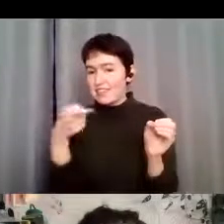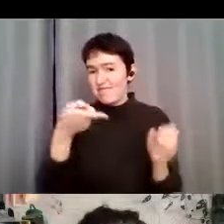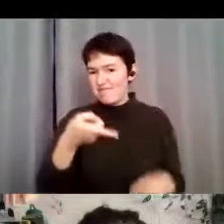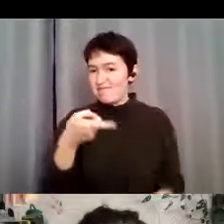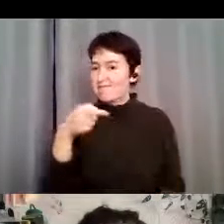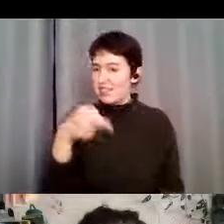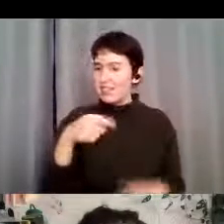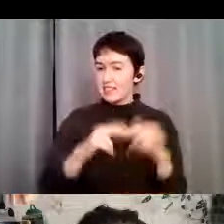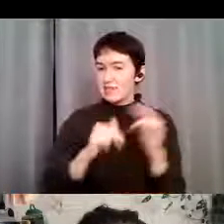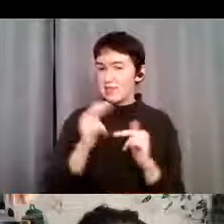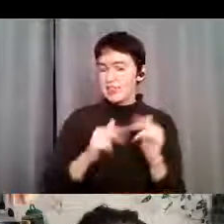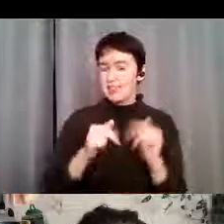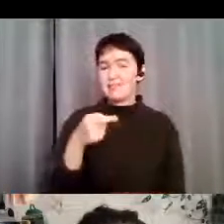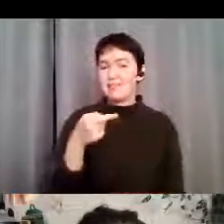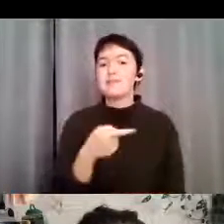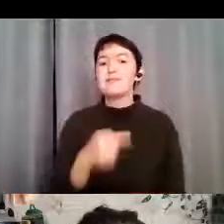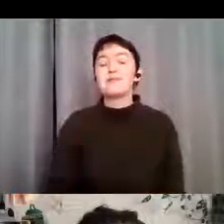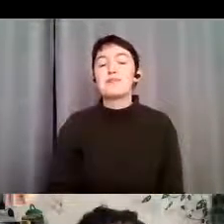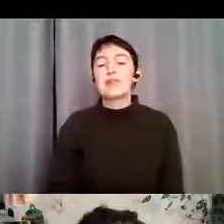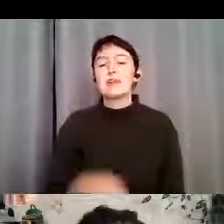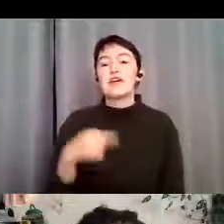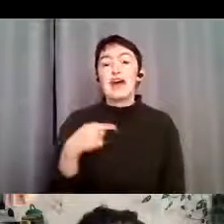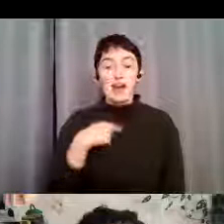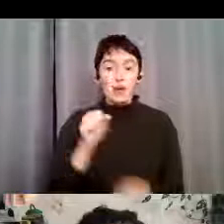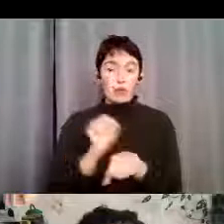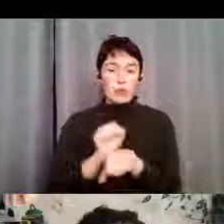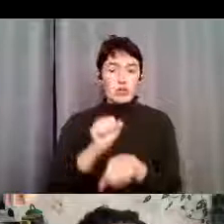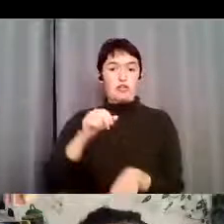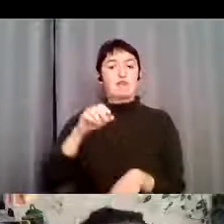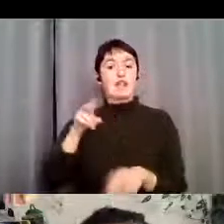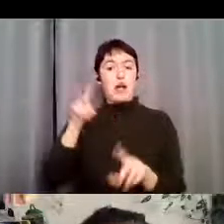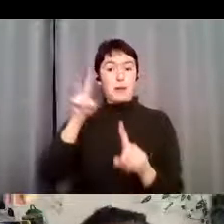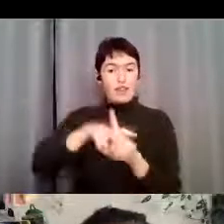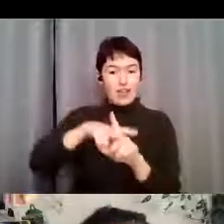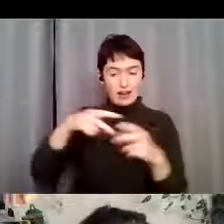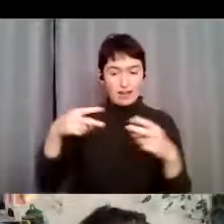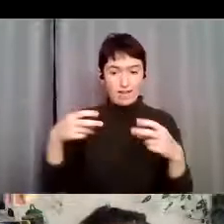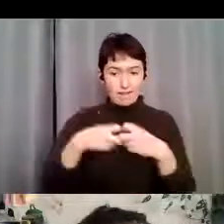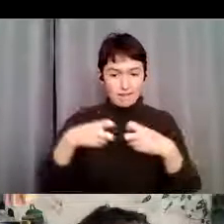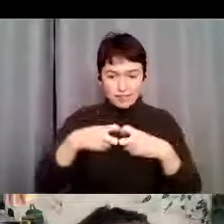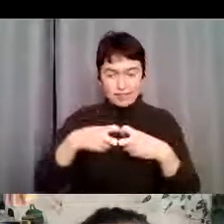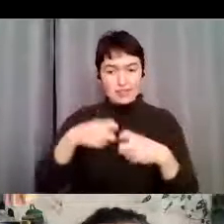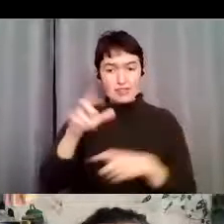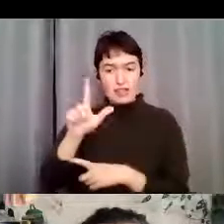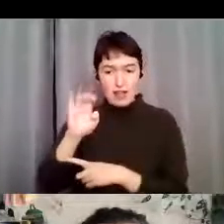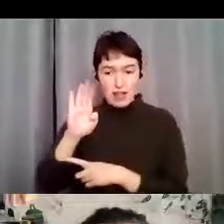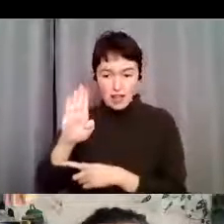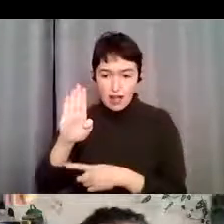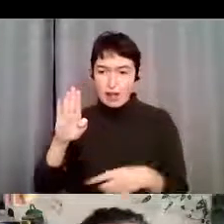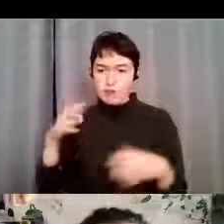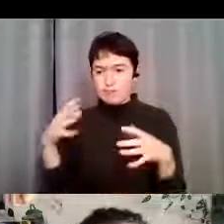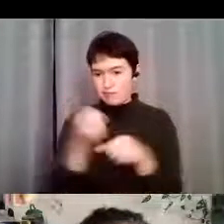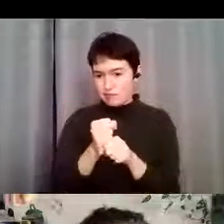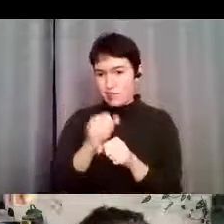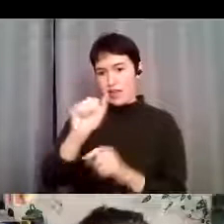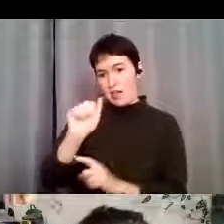this is the building that I work in at the Applied Physics Lab, which we call APL for short. So A for